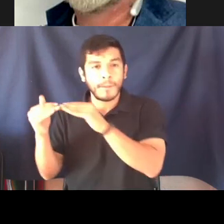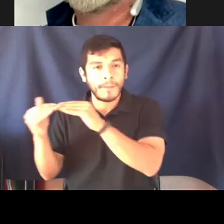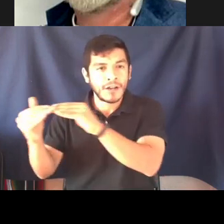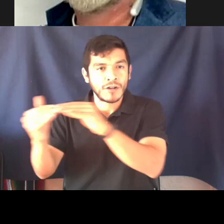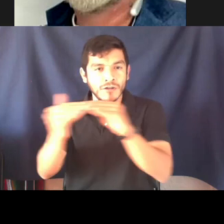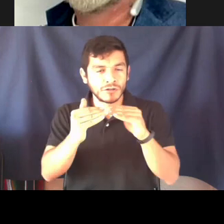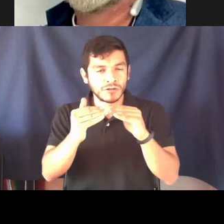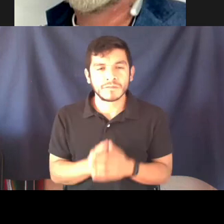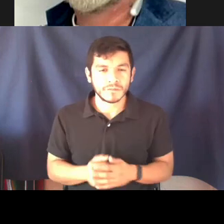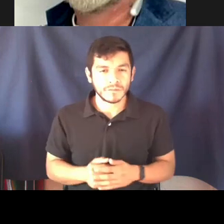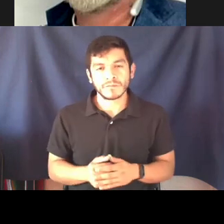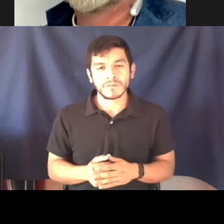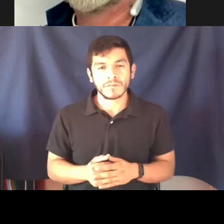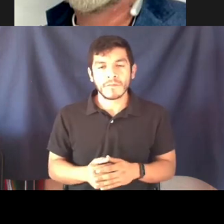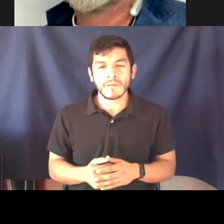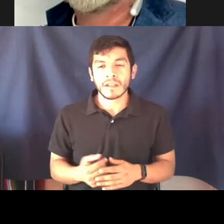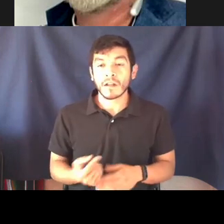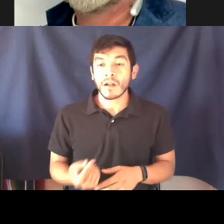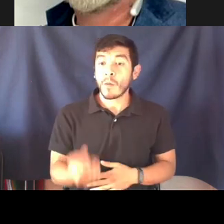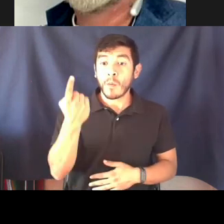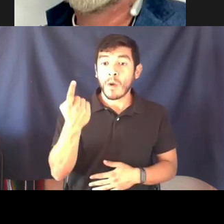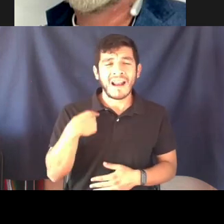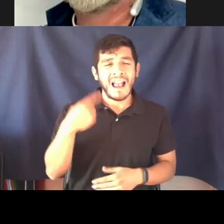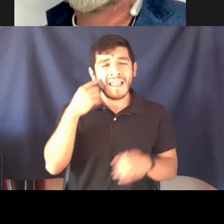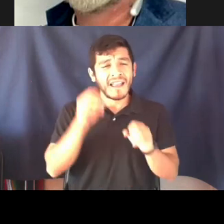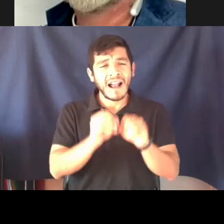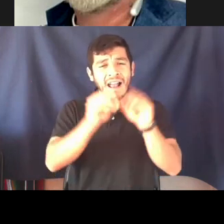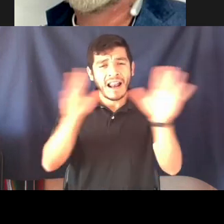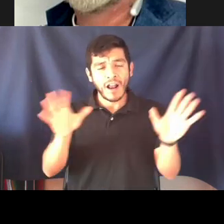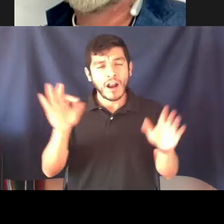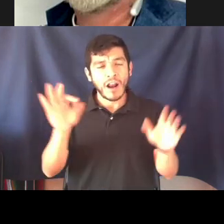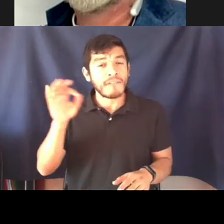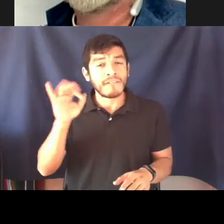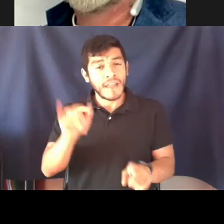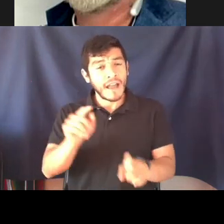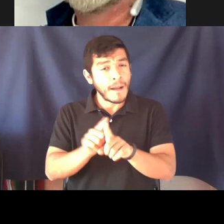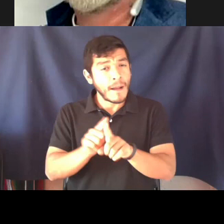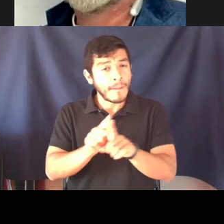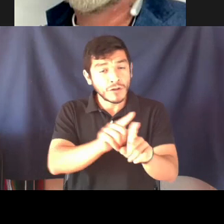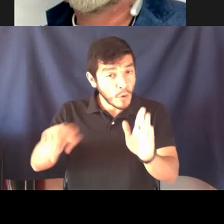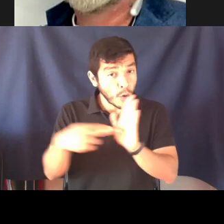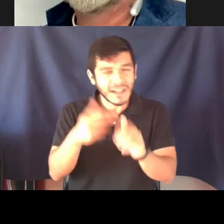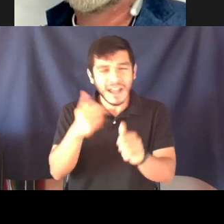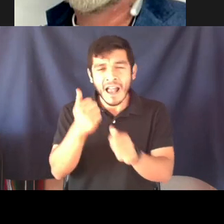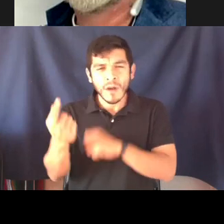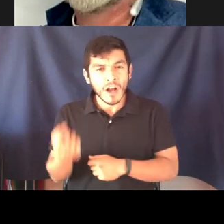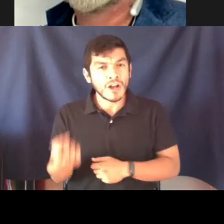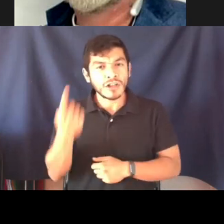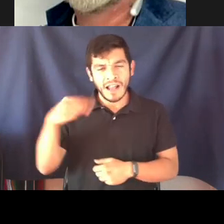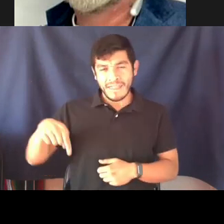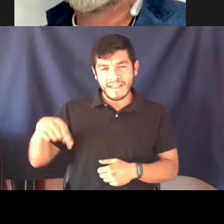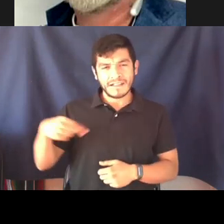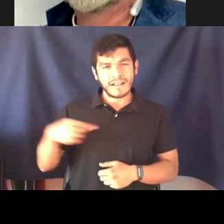of the mentor's role so that everyone understands kind of this is my role and this isn't. Some young